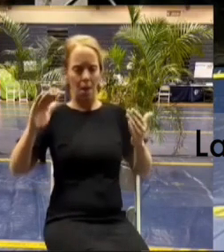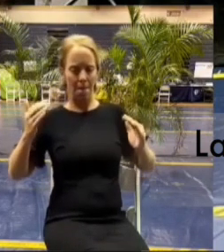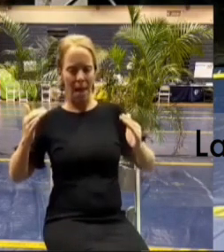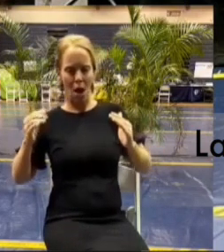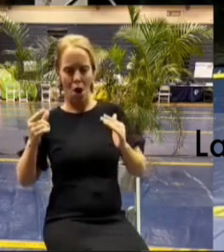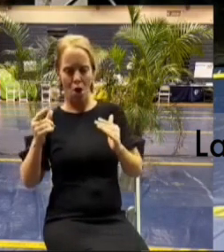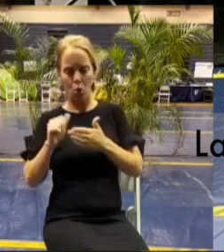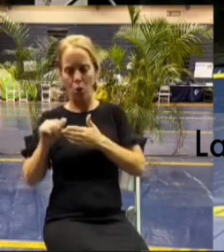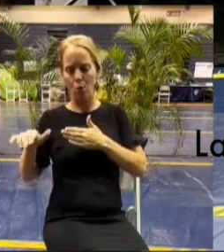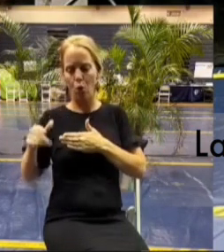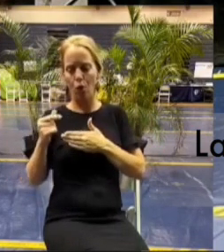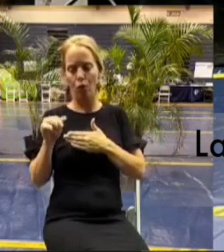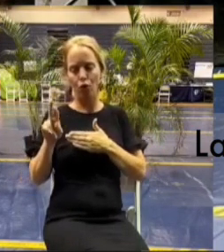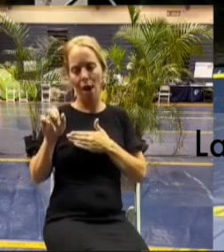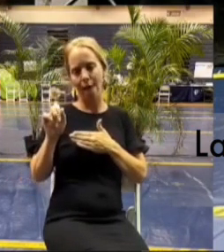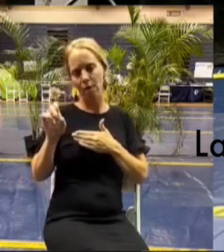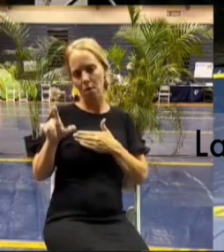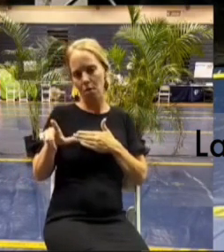so